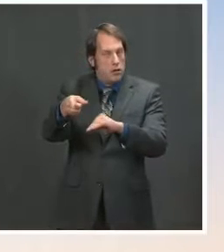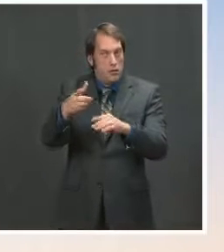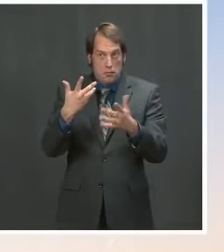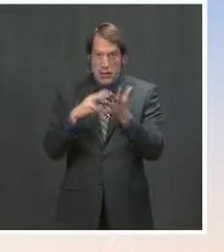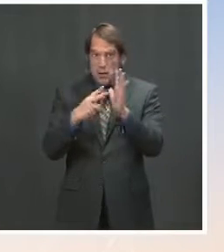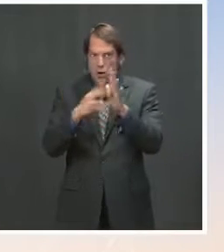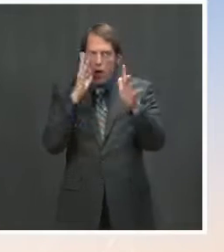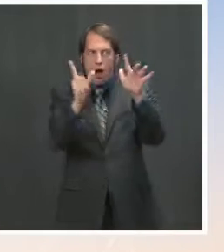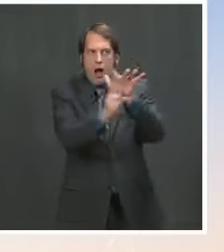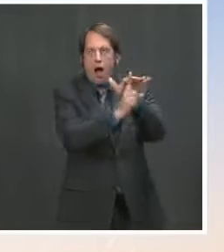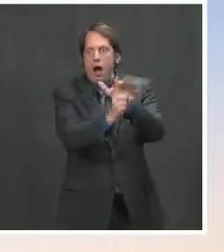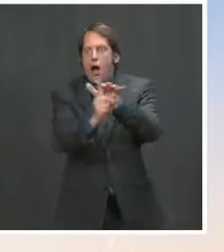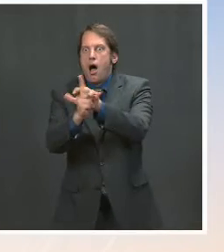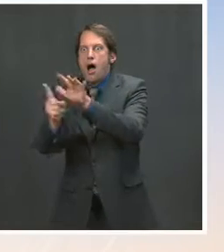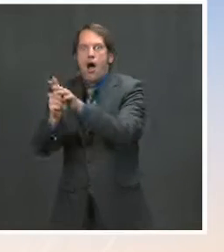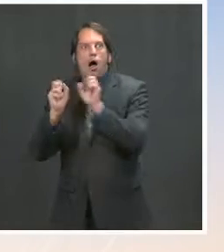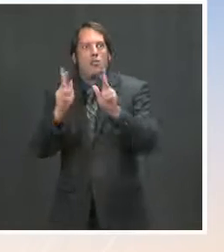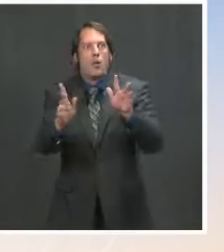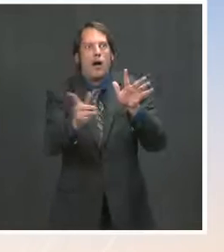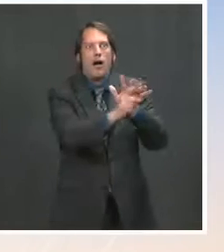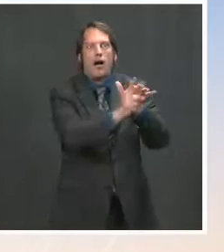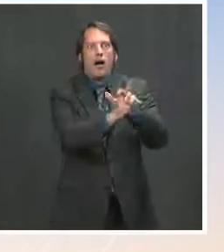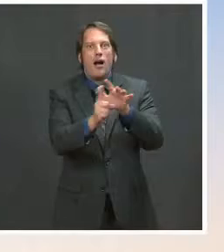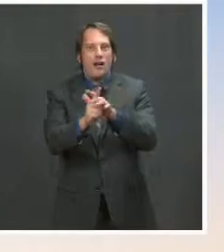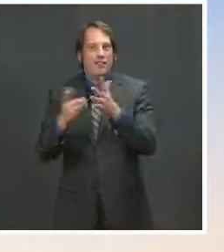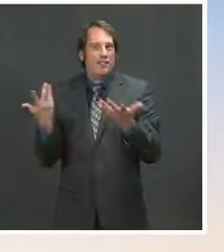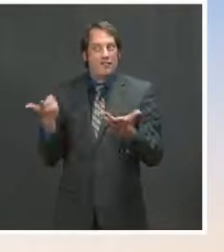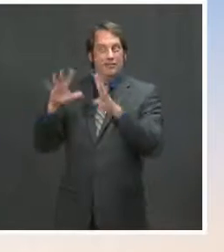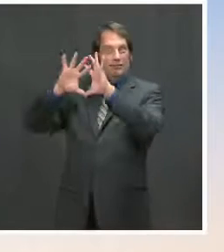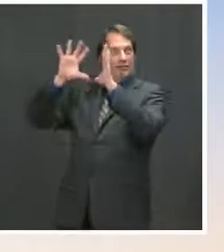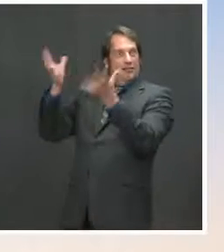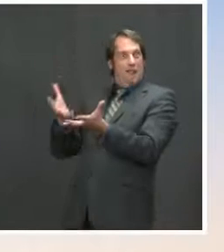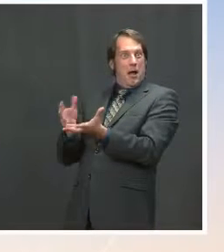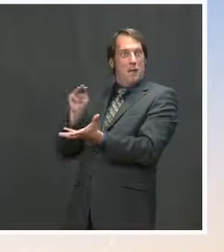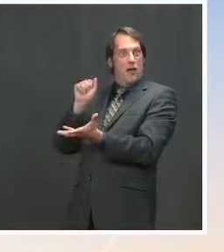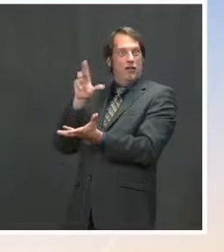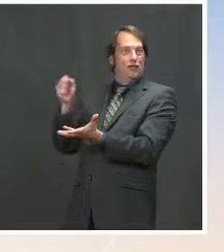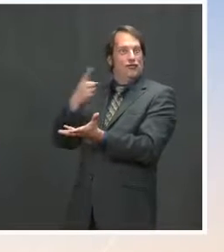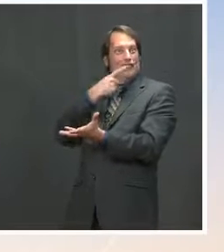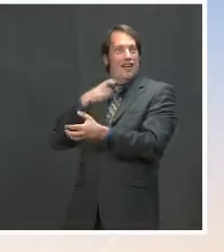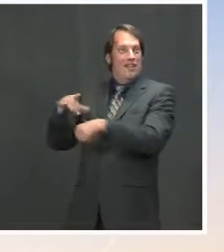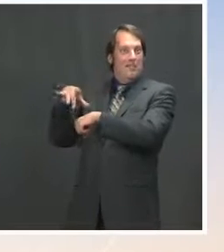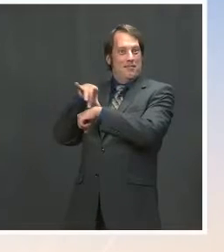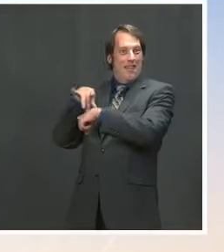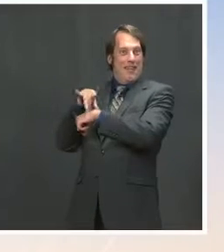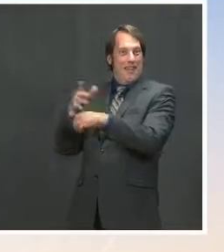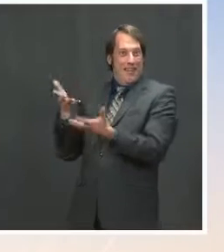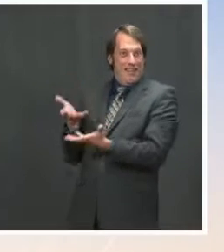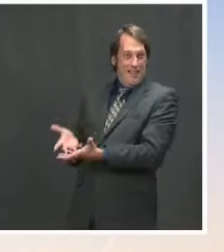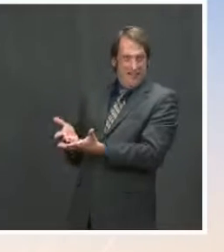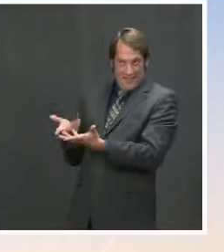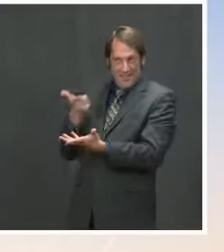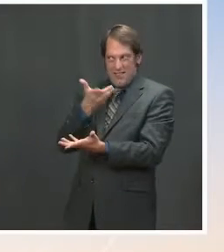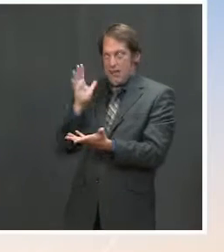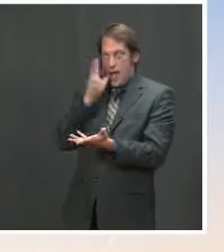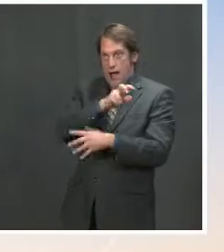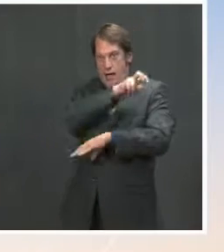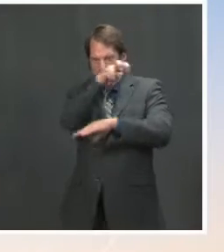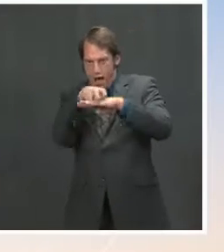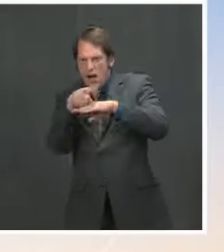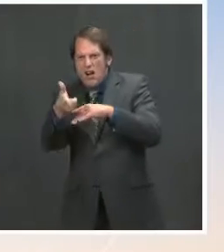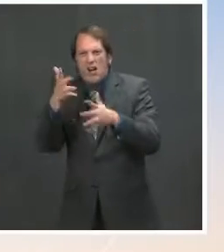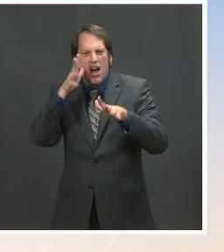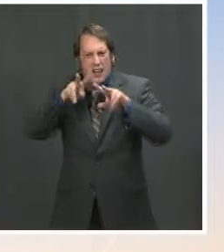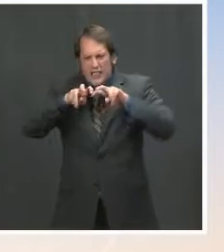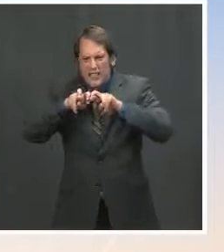Planet missions could include choppers as scouts or data collectors. Very exciting. Finally, today, the Department of Housing and